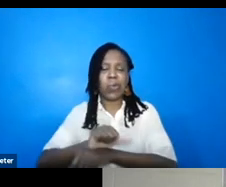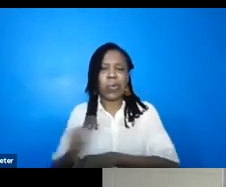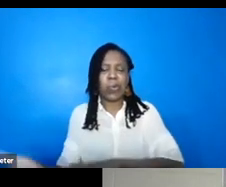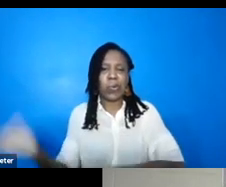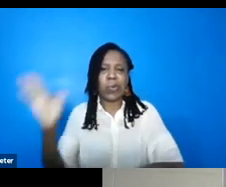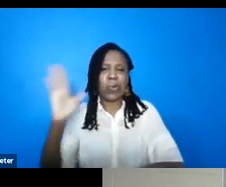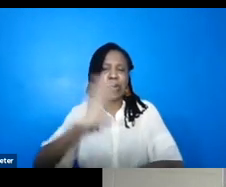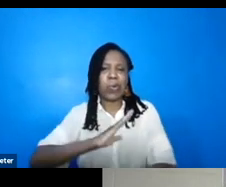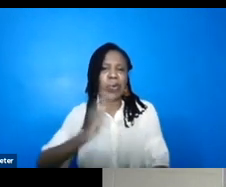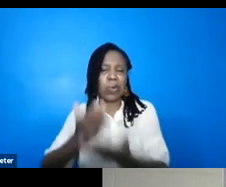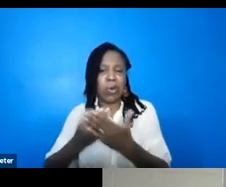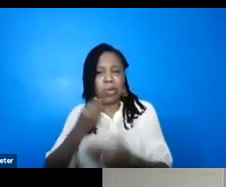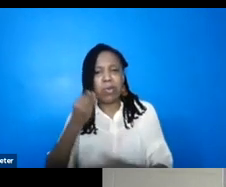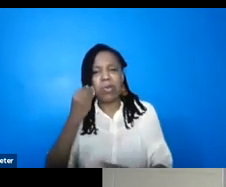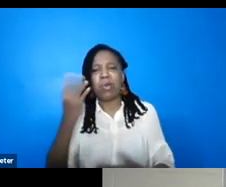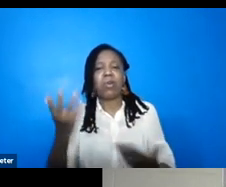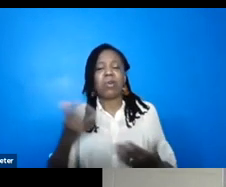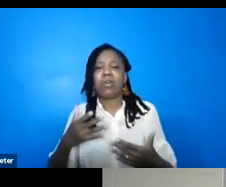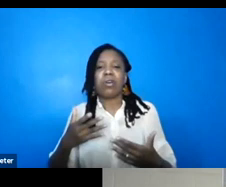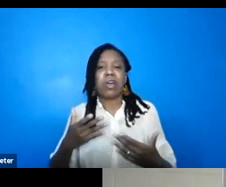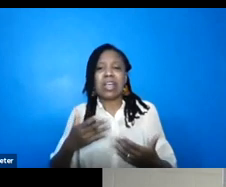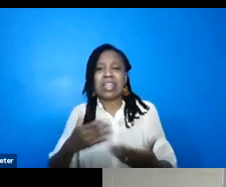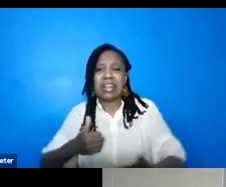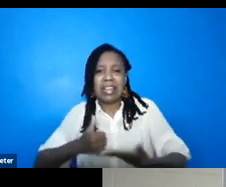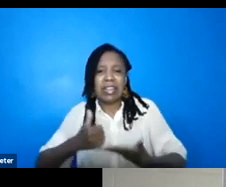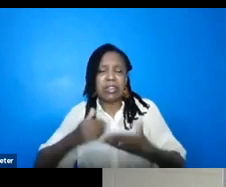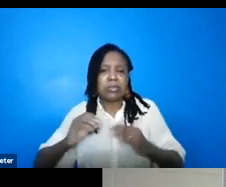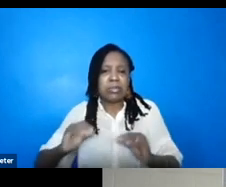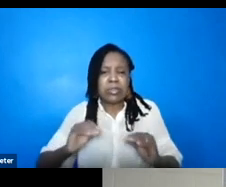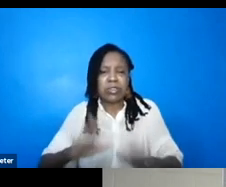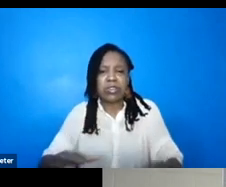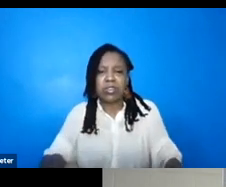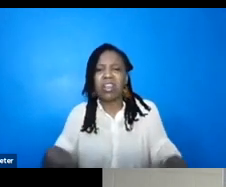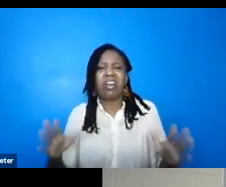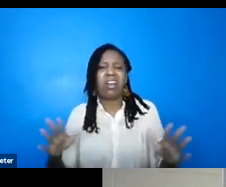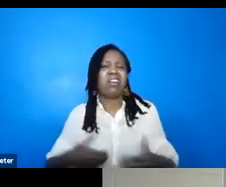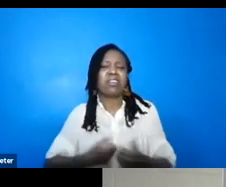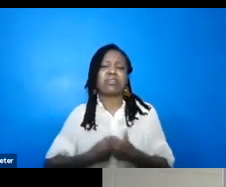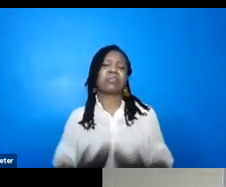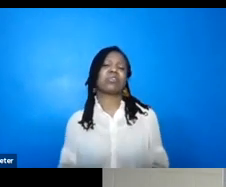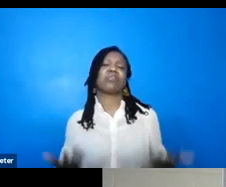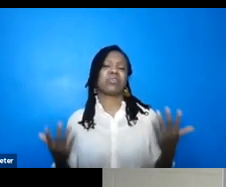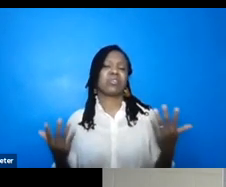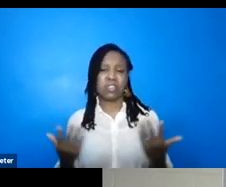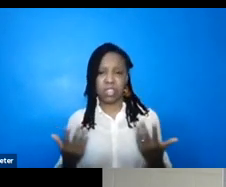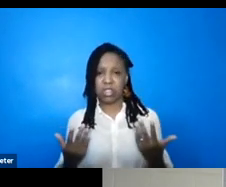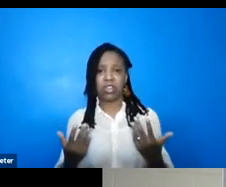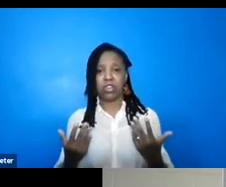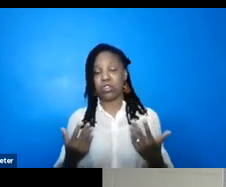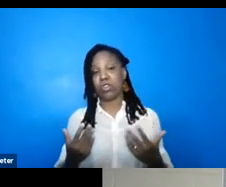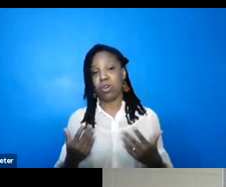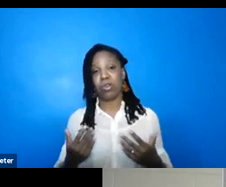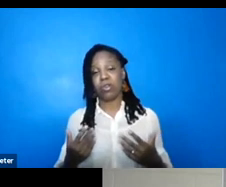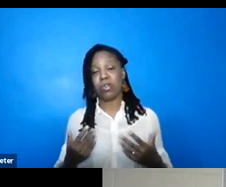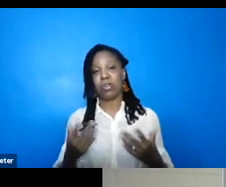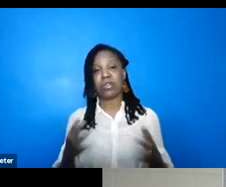save or protect the whole community. And it starts with creating better opportunities financially. in these communities. And it starts with creating these programs